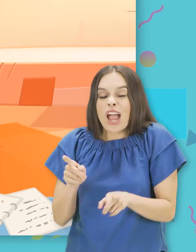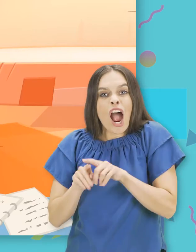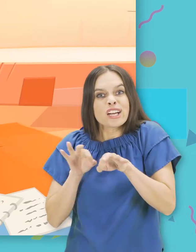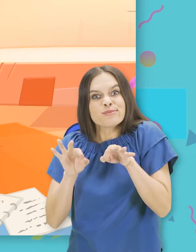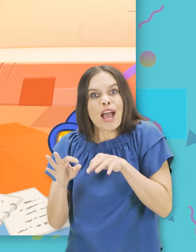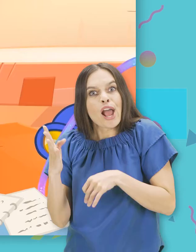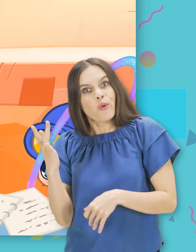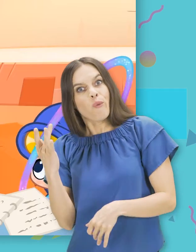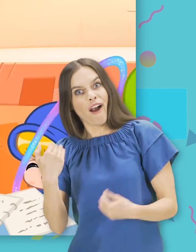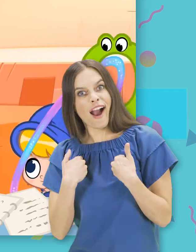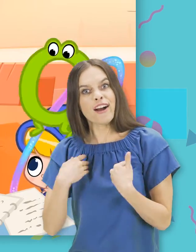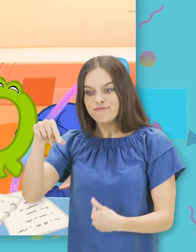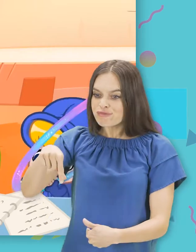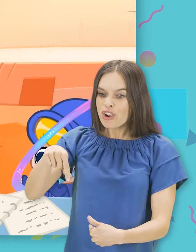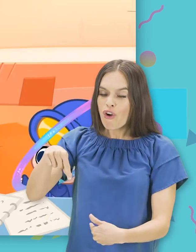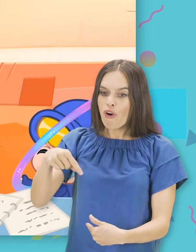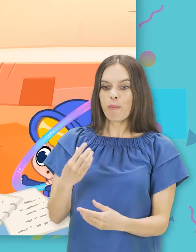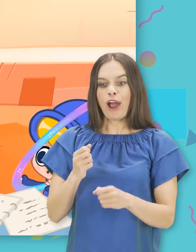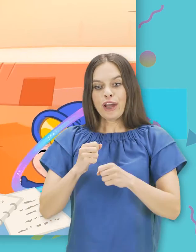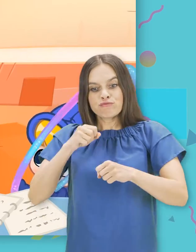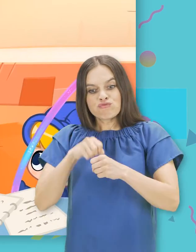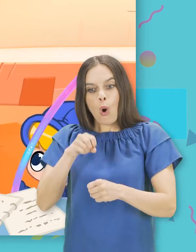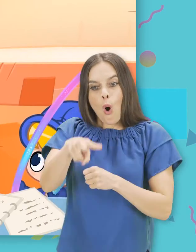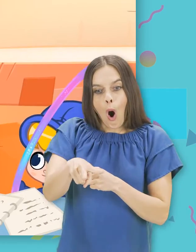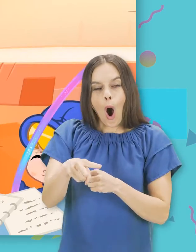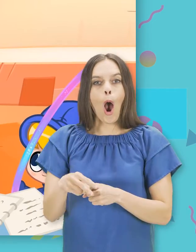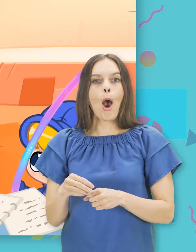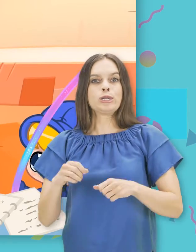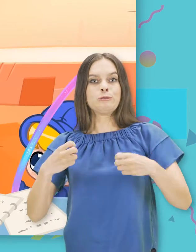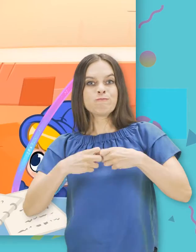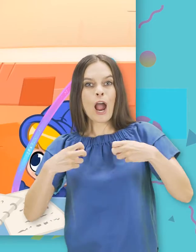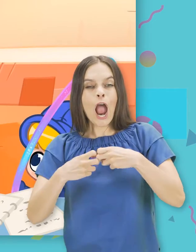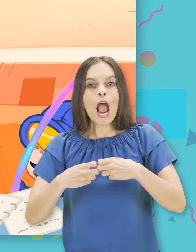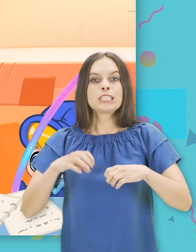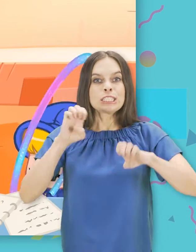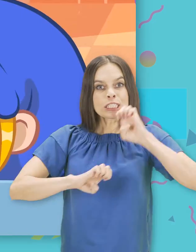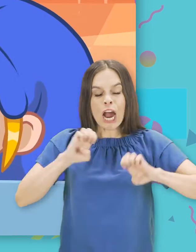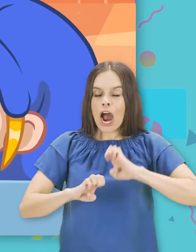Maybe that also explains why there is a Q in my quantum physics experiment.